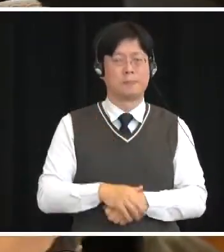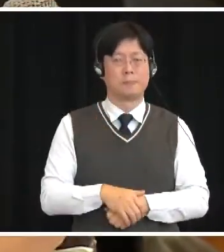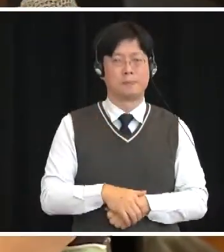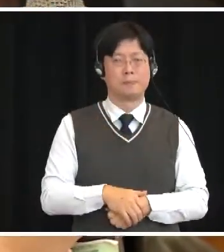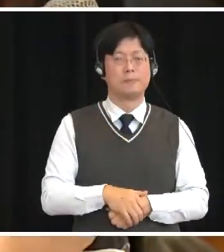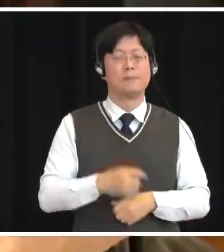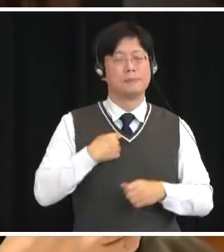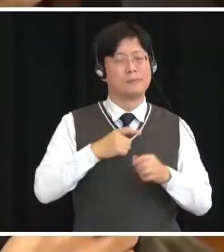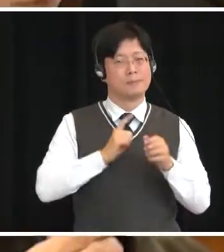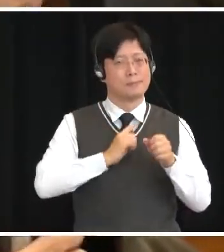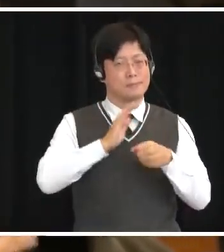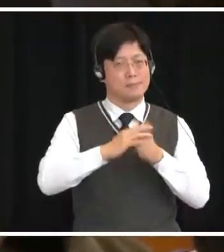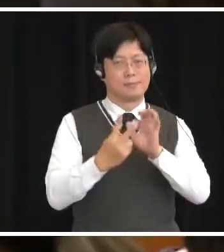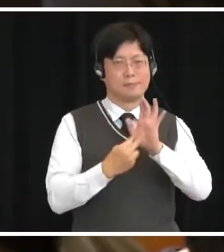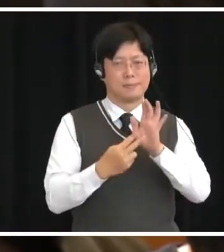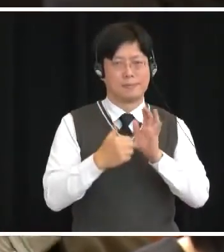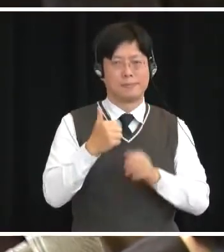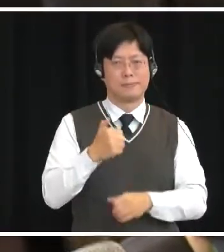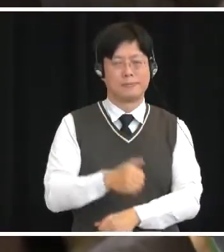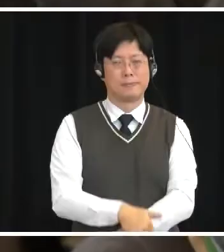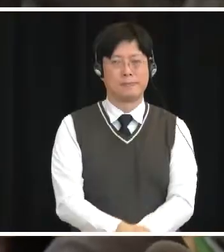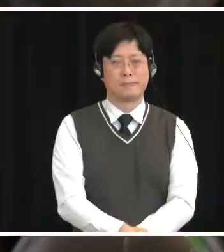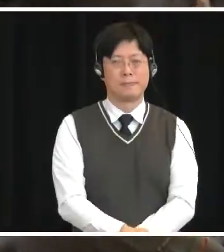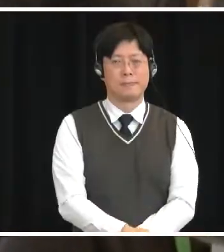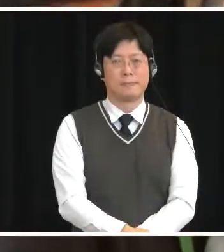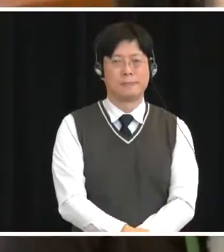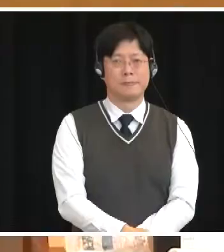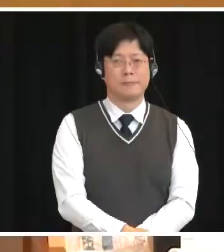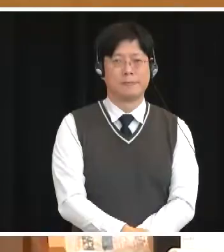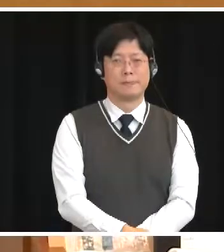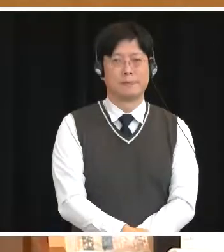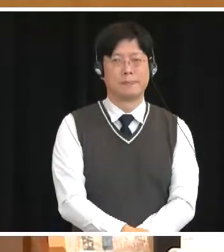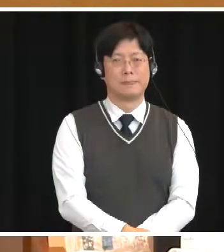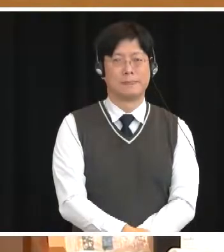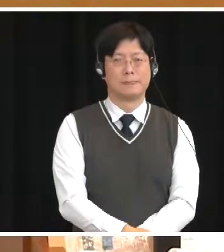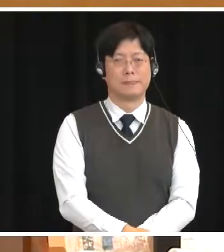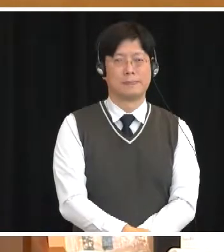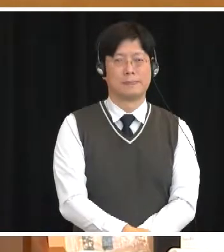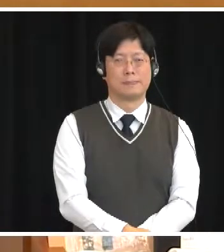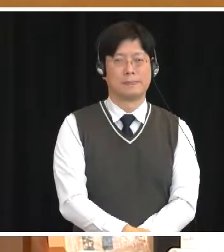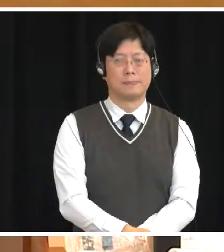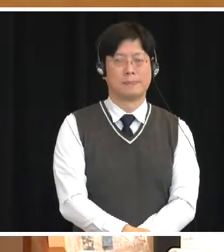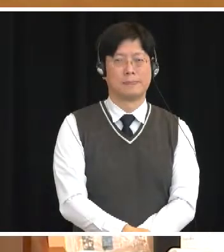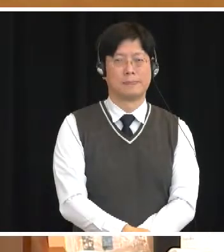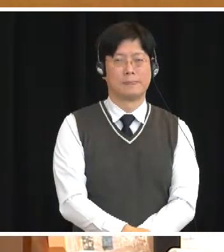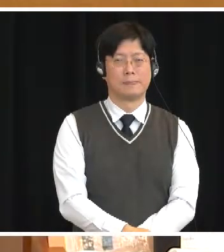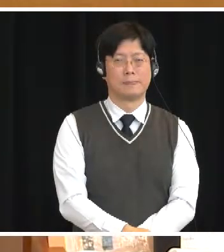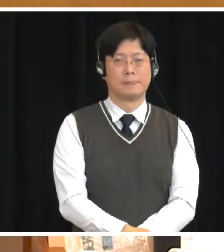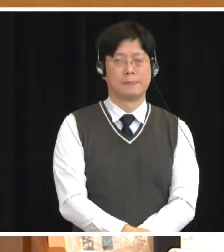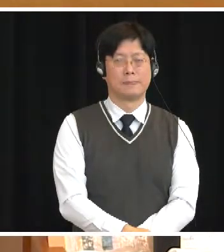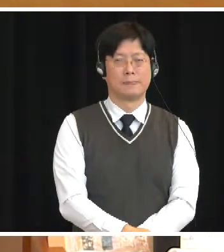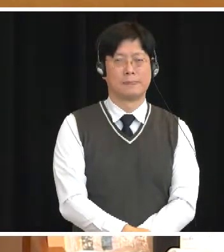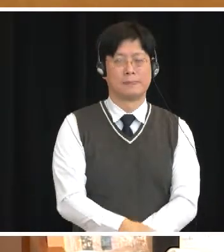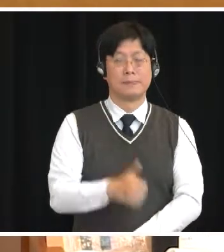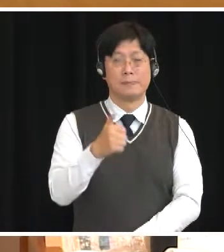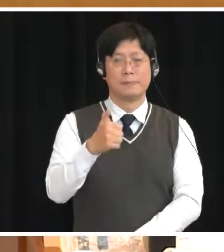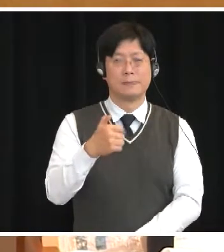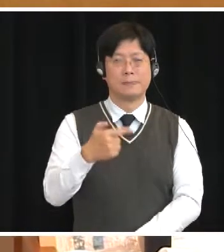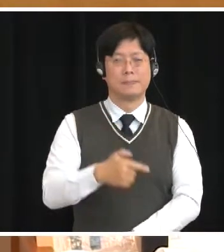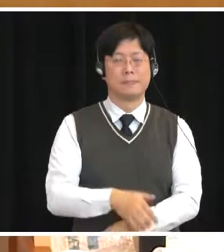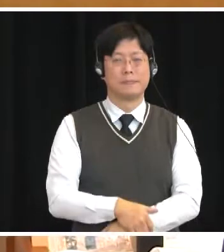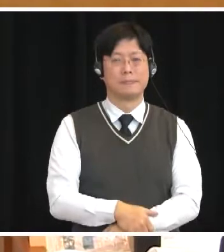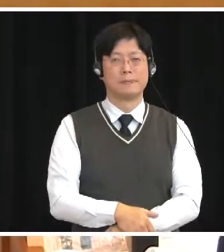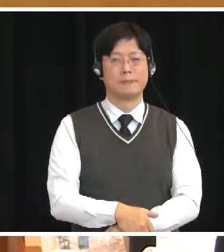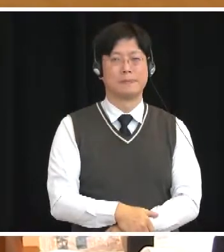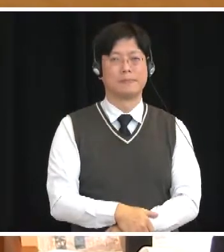child before we can fully stay in keeping with the CRC. Thank you very much,